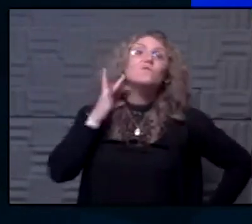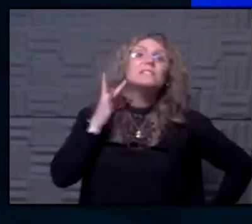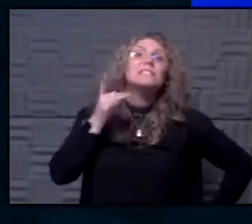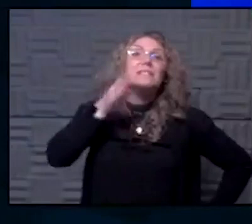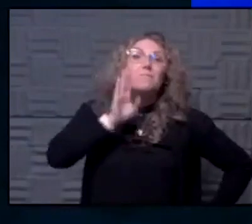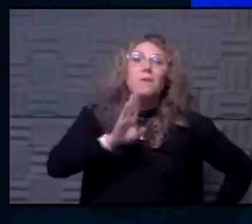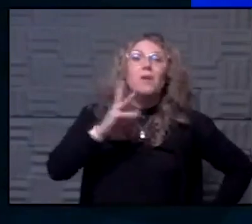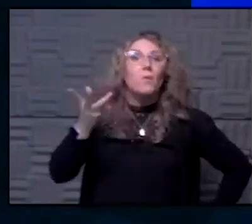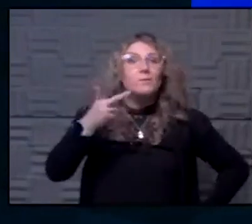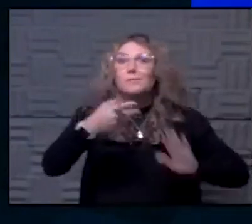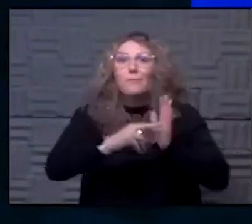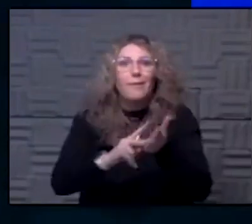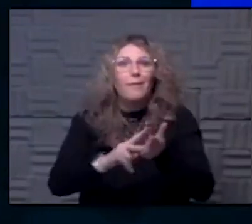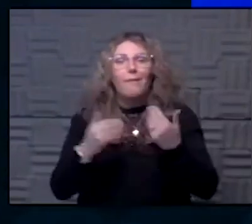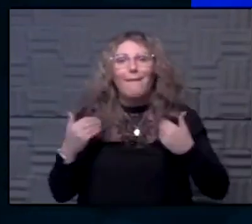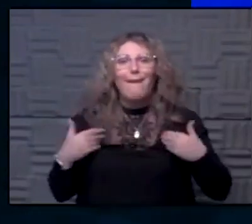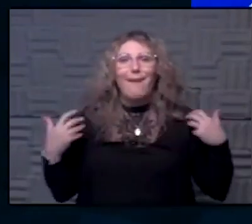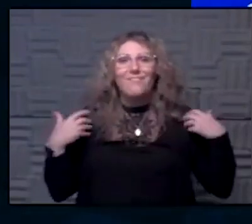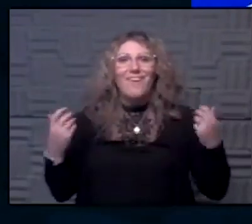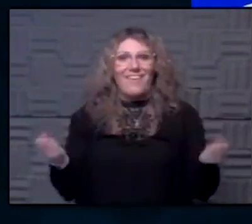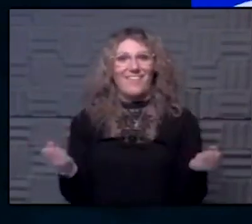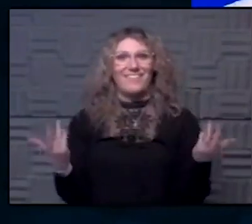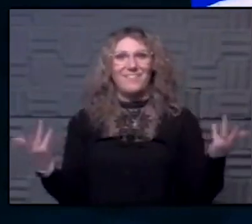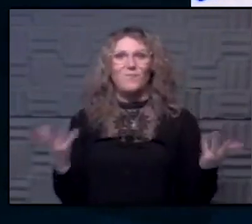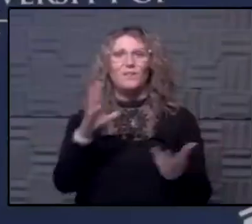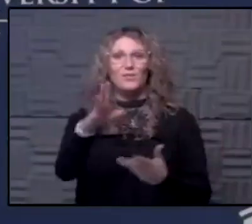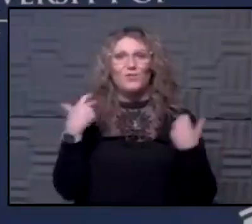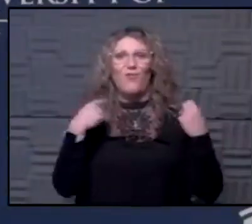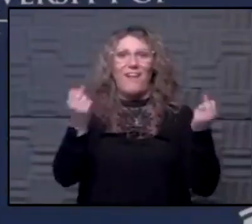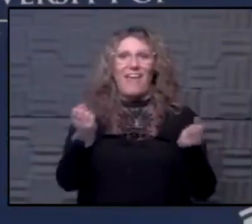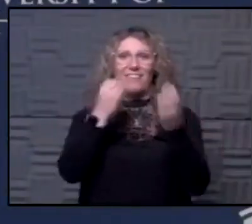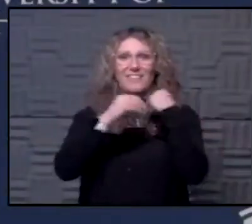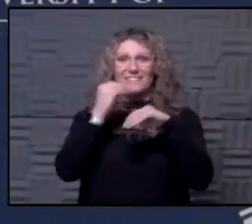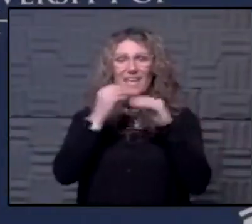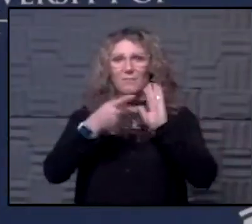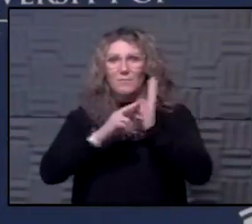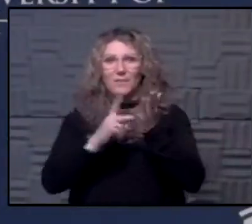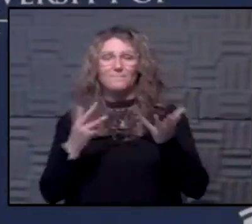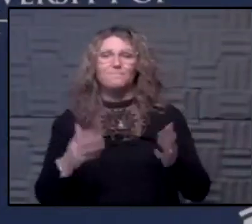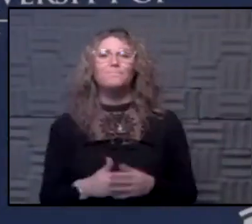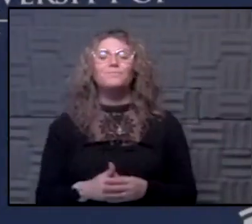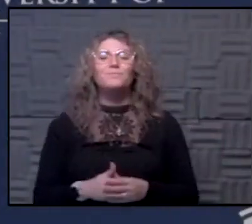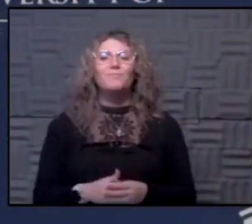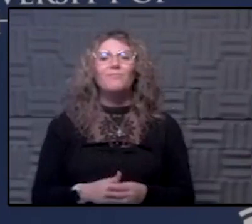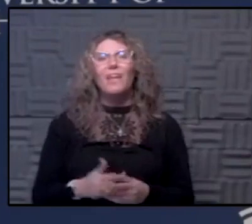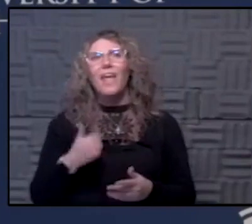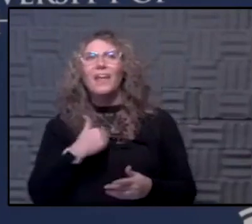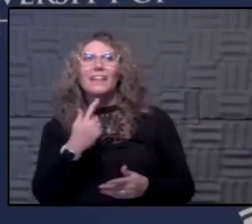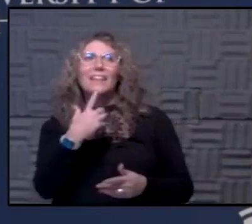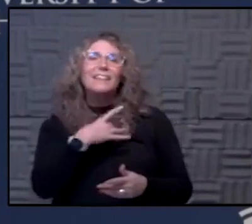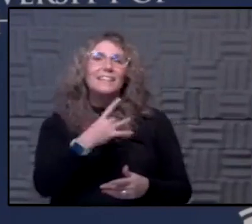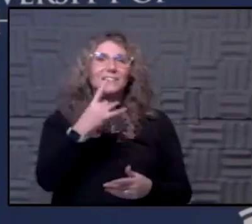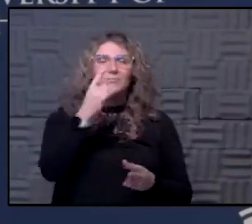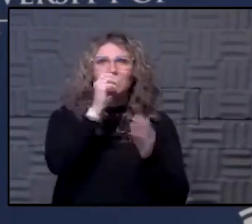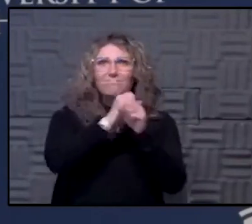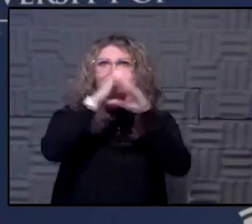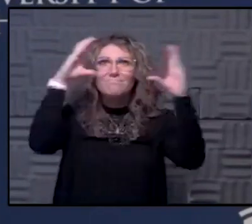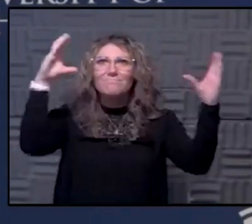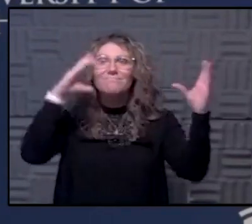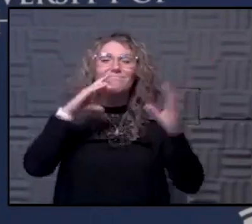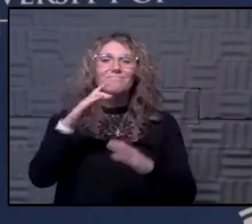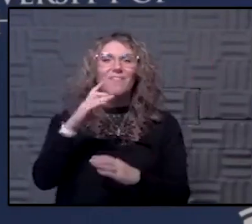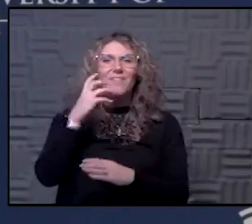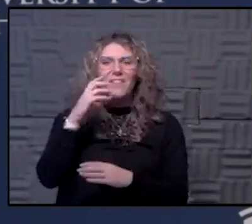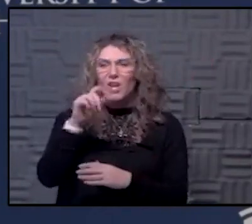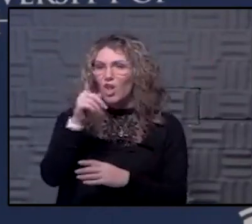beer, or what does that mean to have a healthy? What's your healthy diet here? So a healthy metabolism is, I like to think of people need to understand fatty liver is a